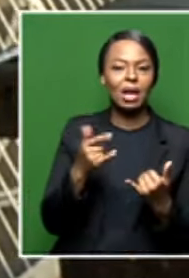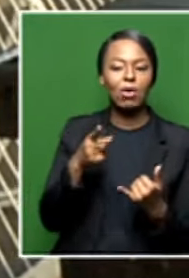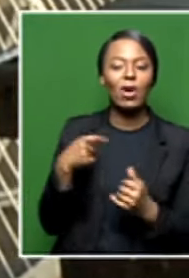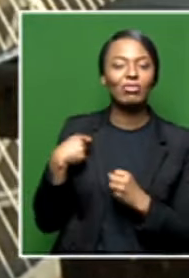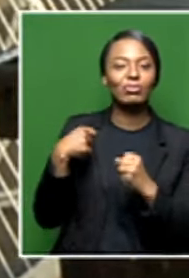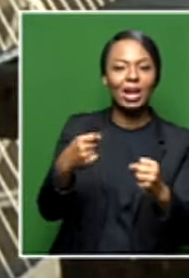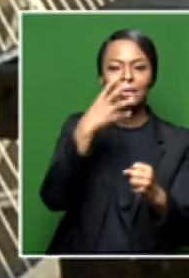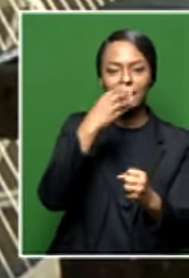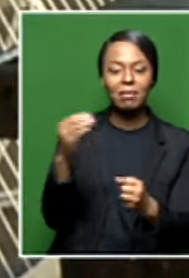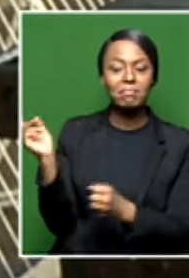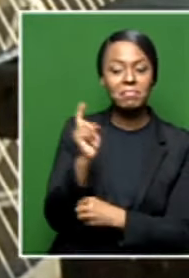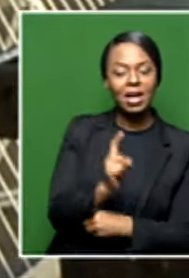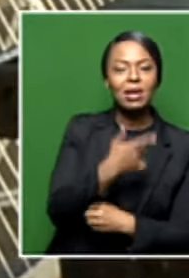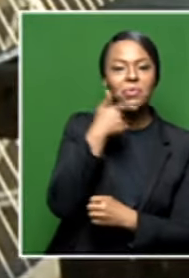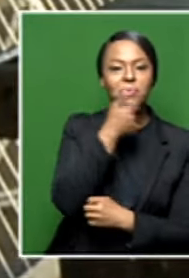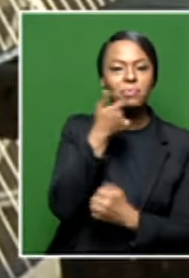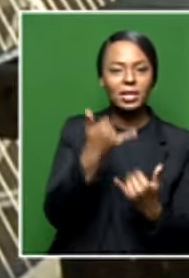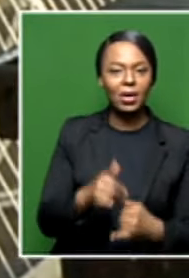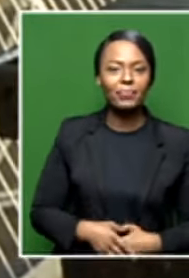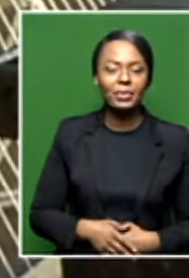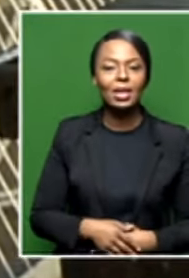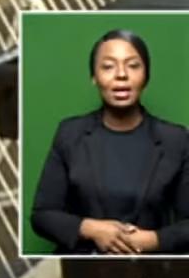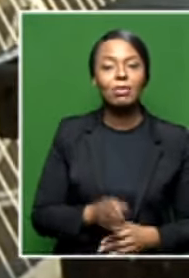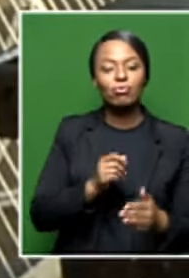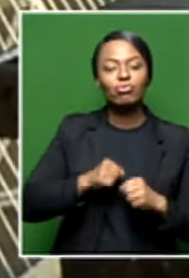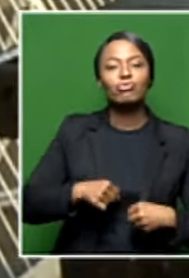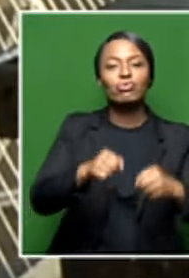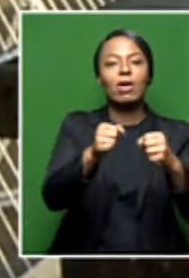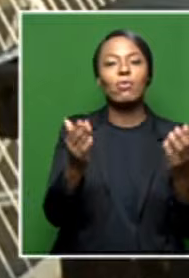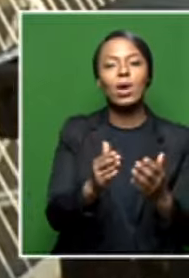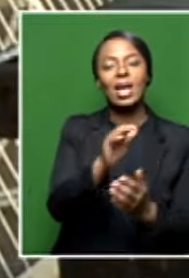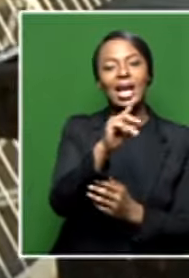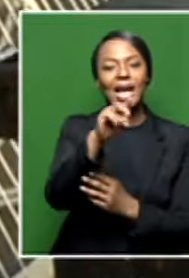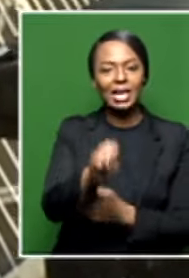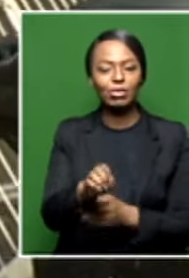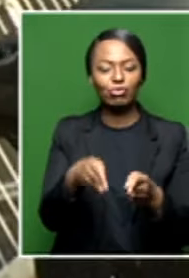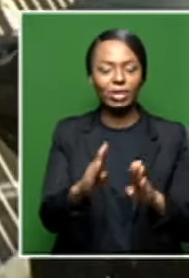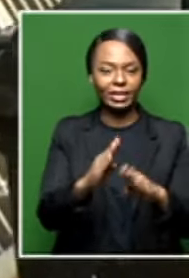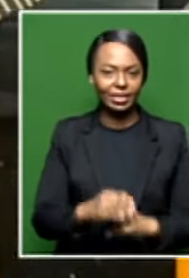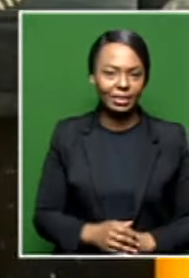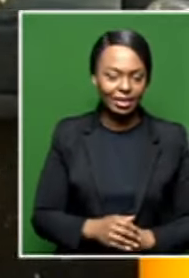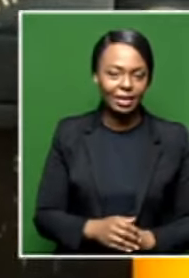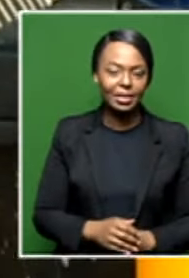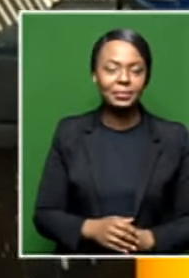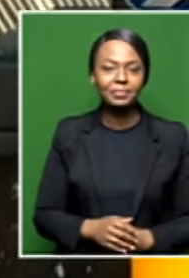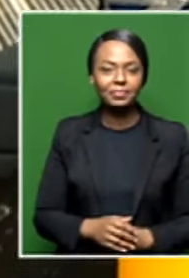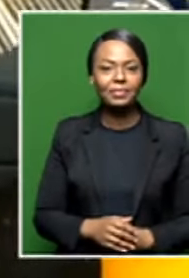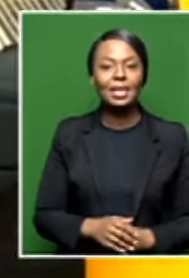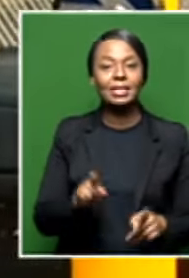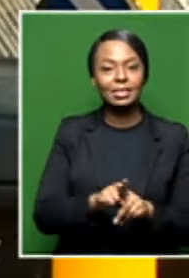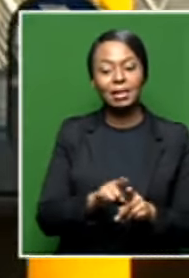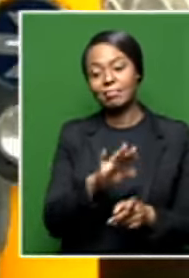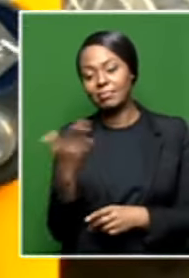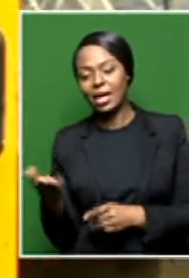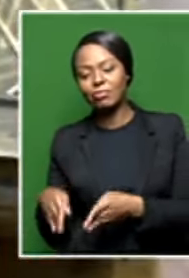way down Hertzog Boulevard into Adderley Street, and of course then behind me as Adderley turns into Wale Street, and that